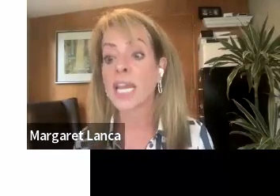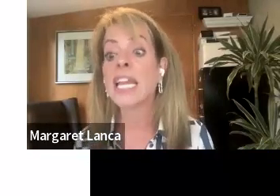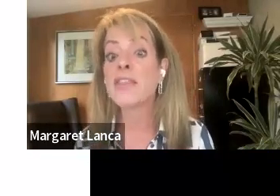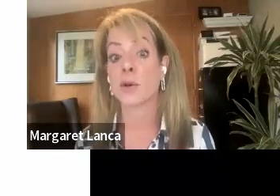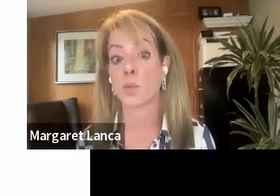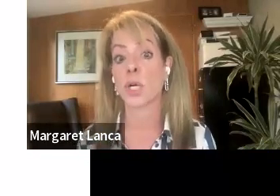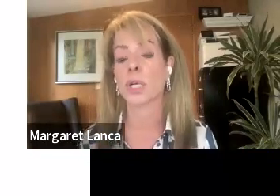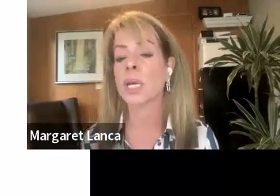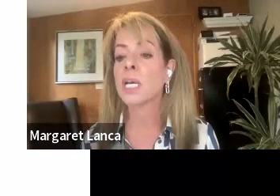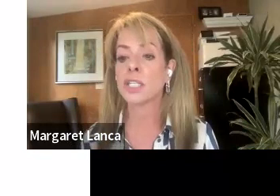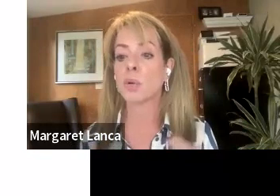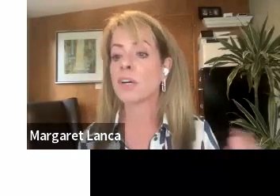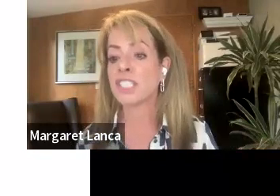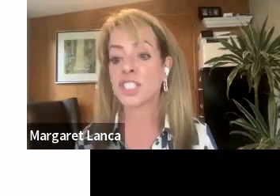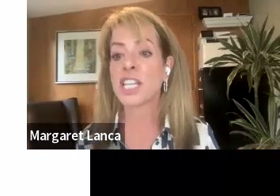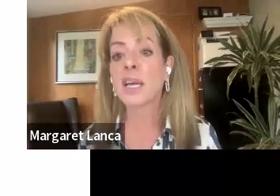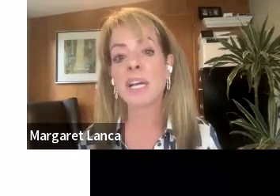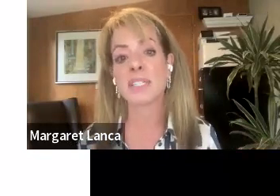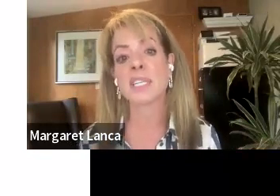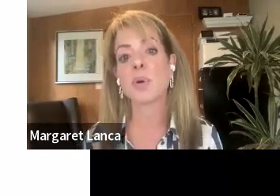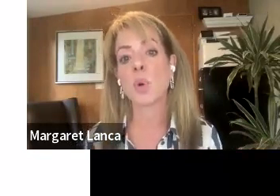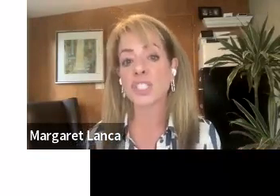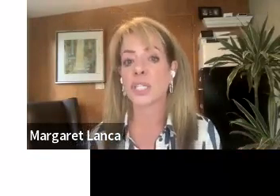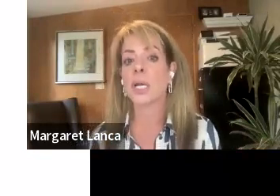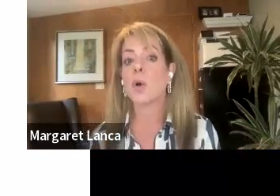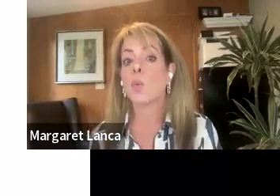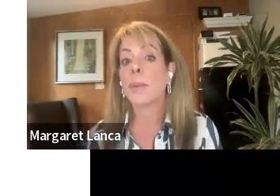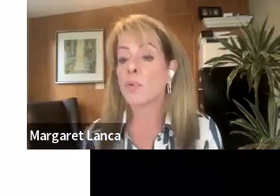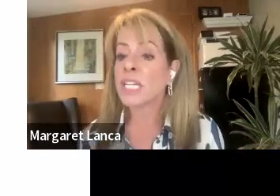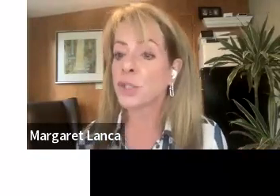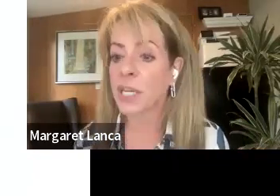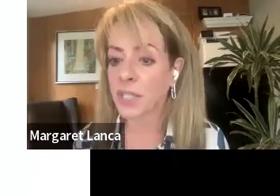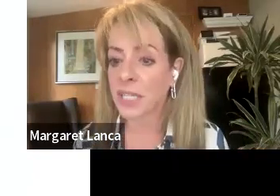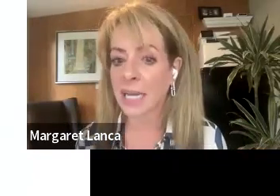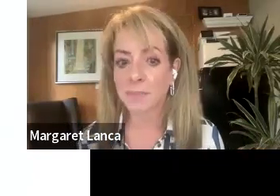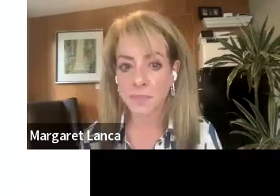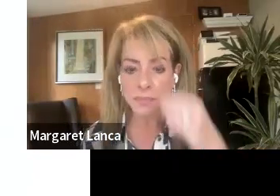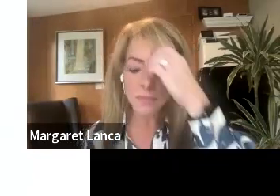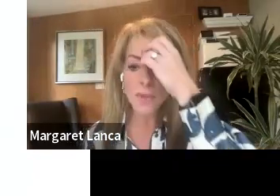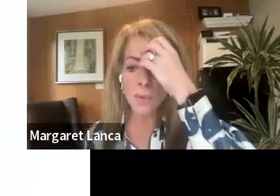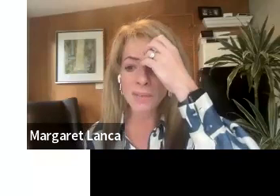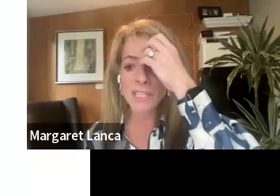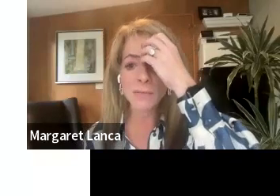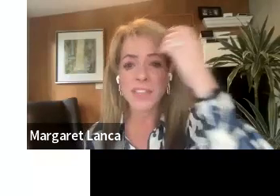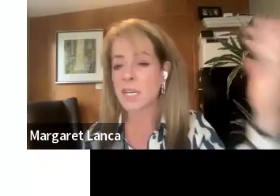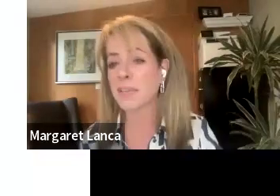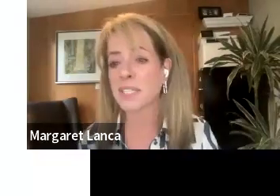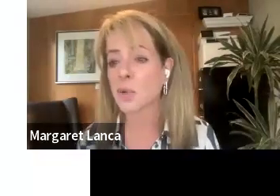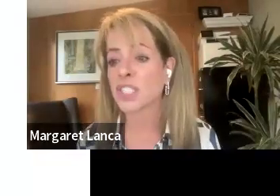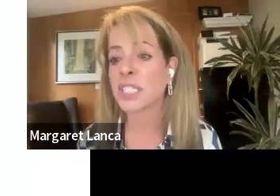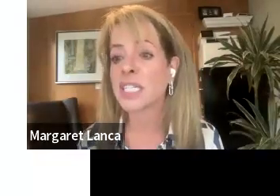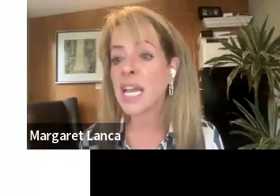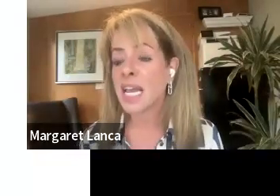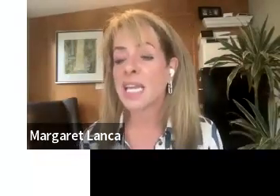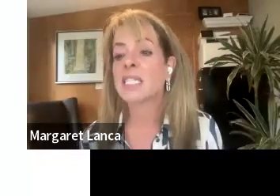interpretation in their work. So let's just think about the simple question: what brings you here today? Well, if we